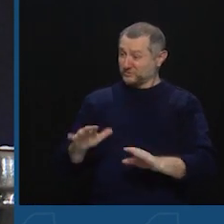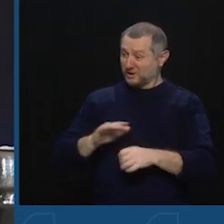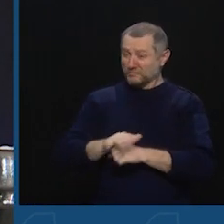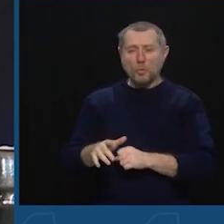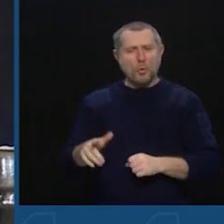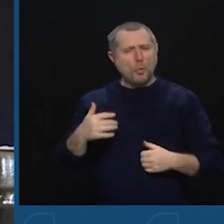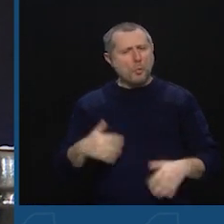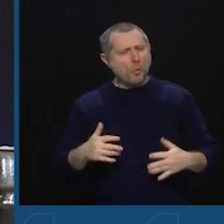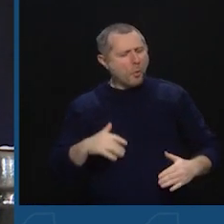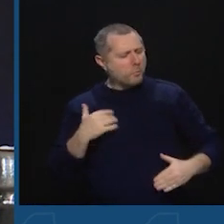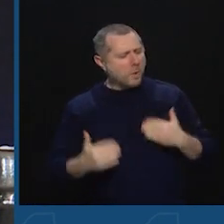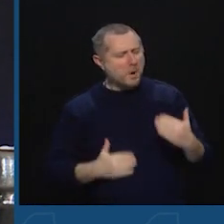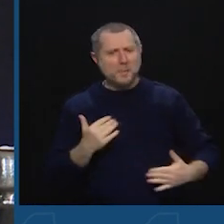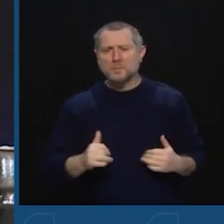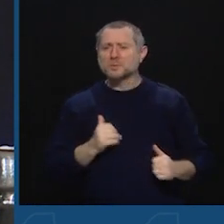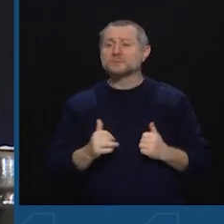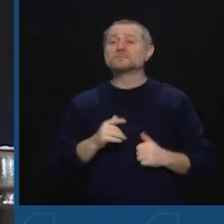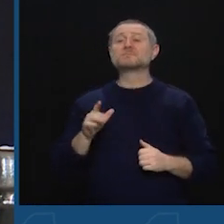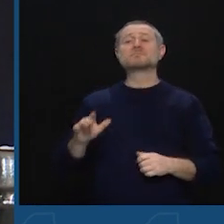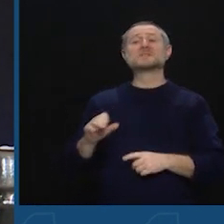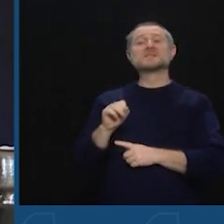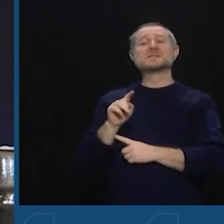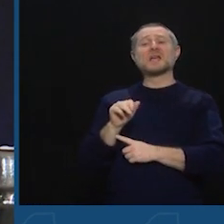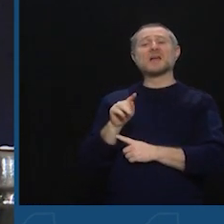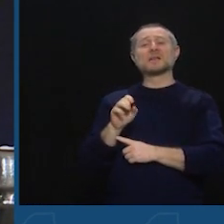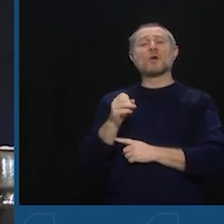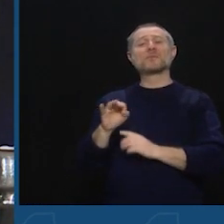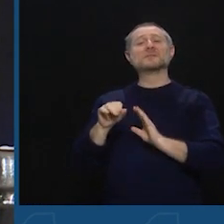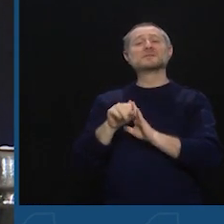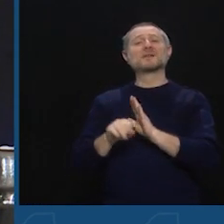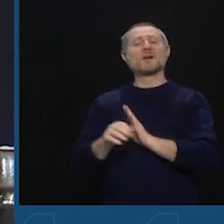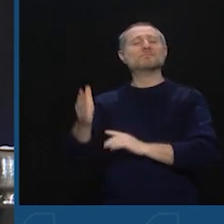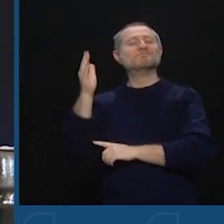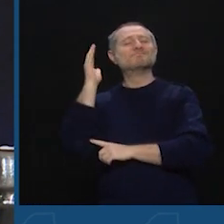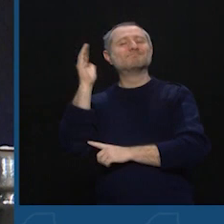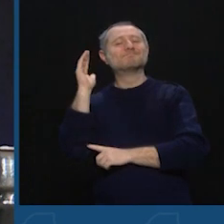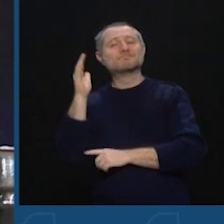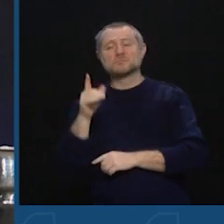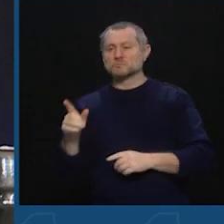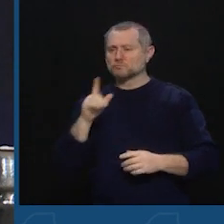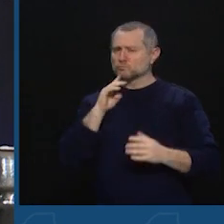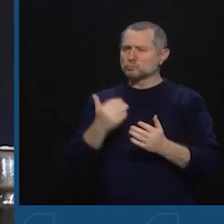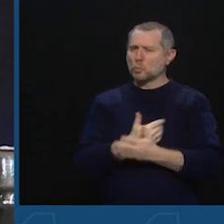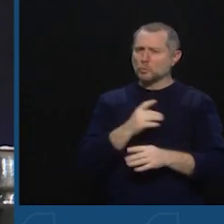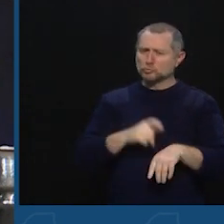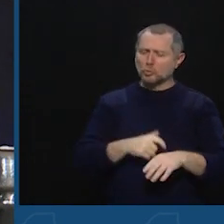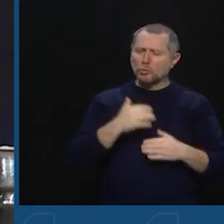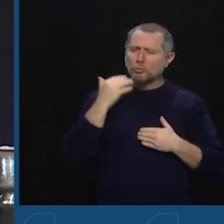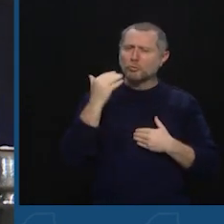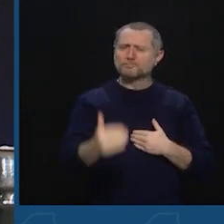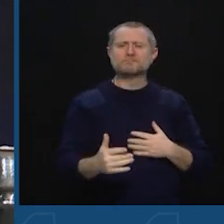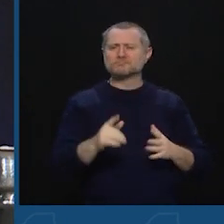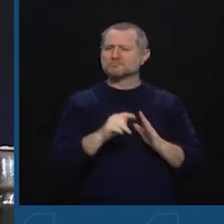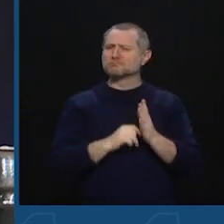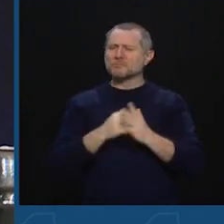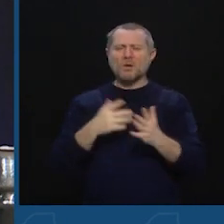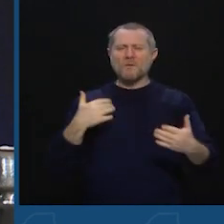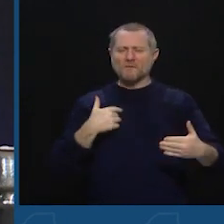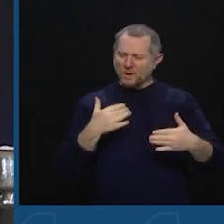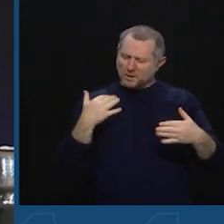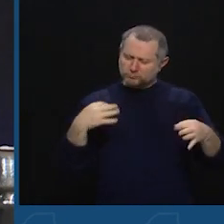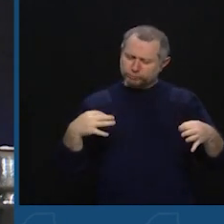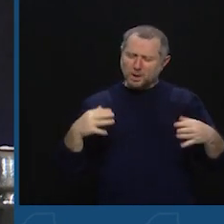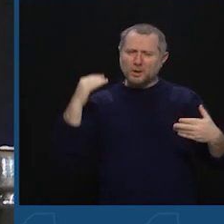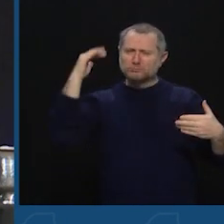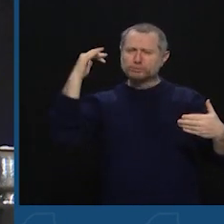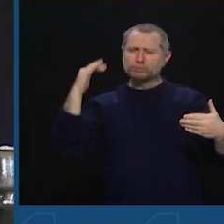of the State speech, she declared that this was a new era for New York and laid out a comprehensive list of policy proposals